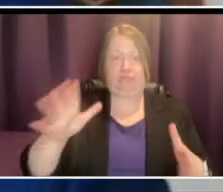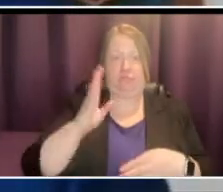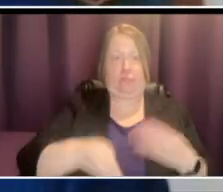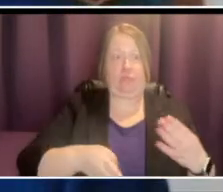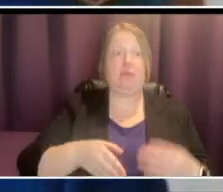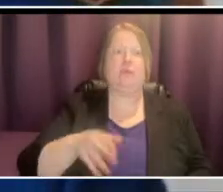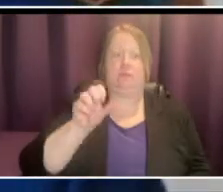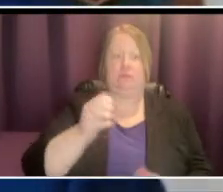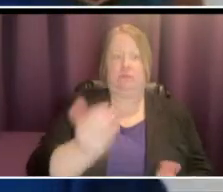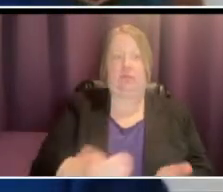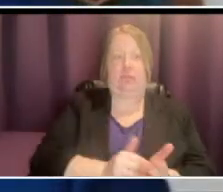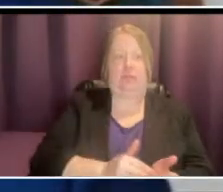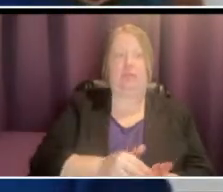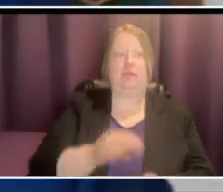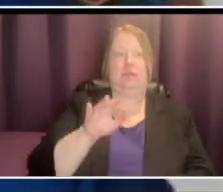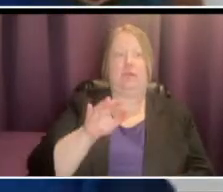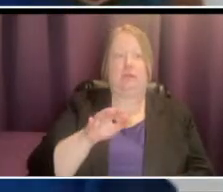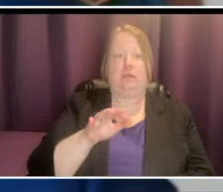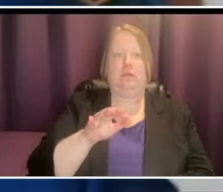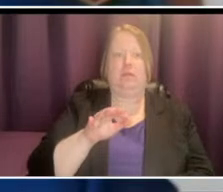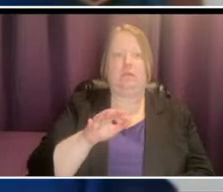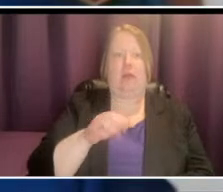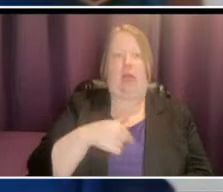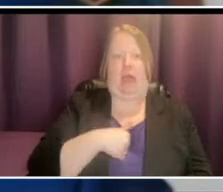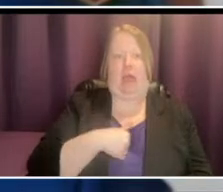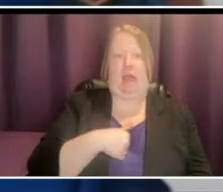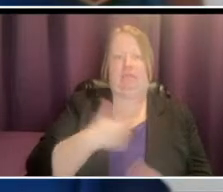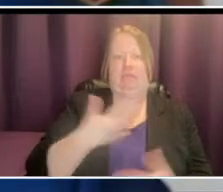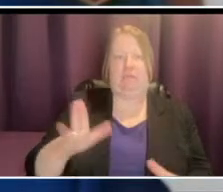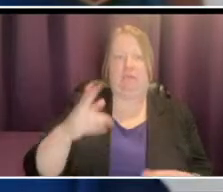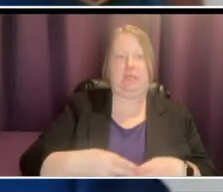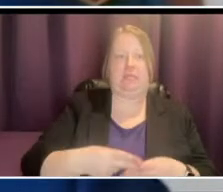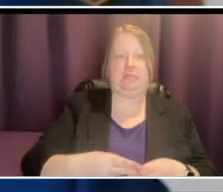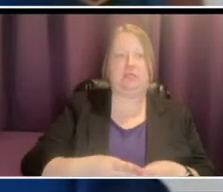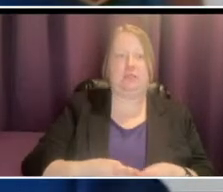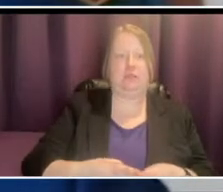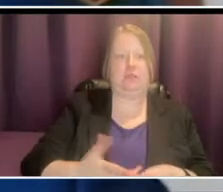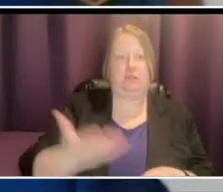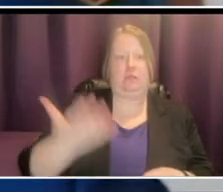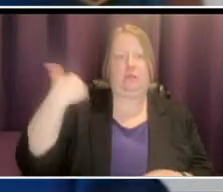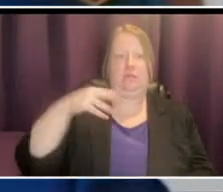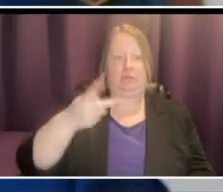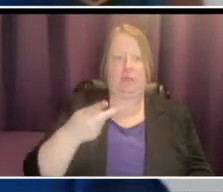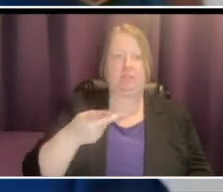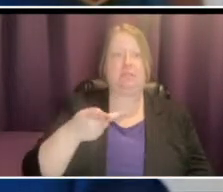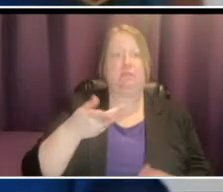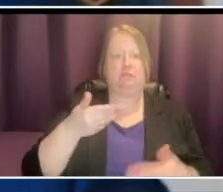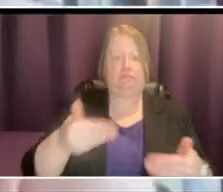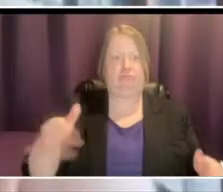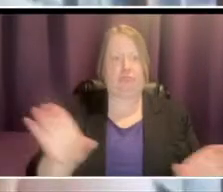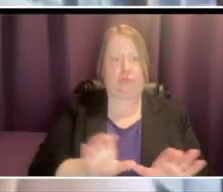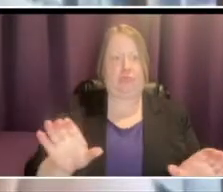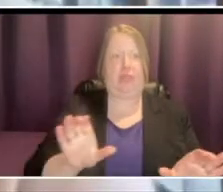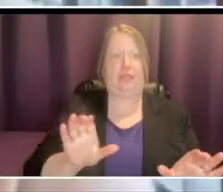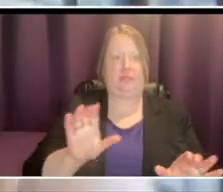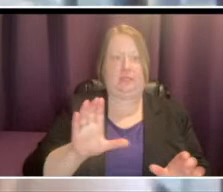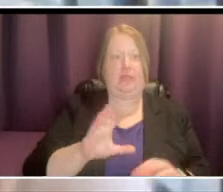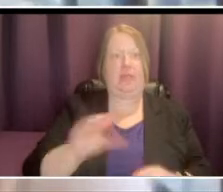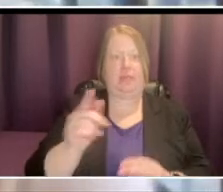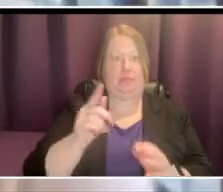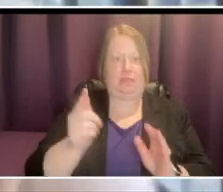the litigation was complete, it was complete. When the Electoral College met on the 14th?